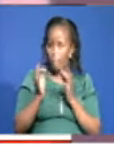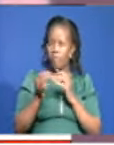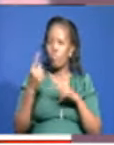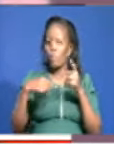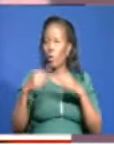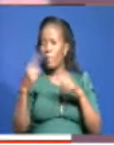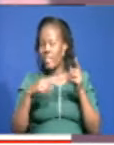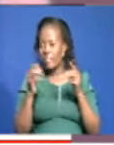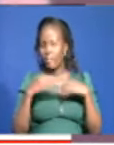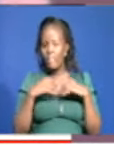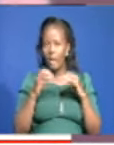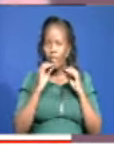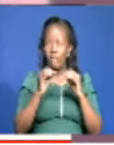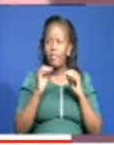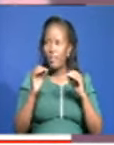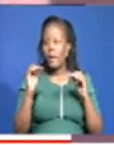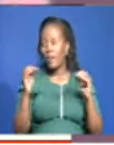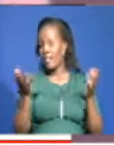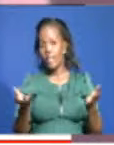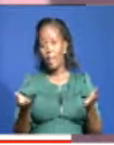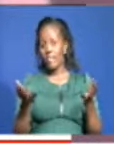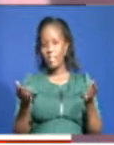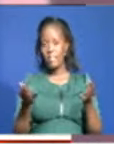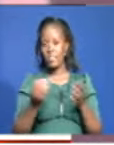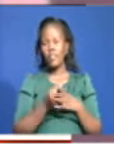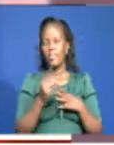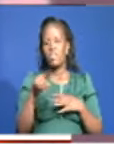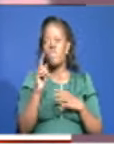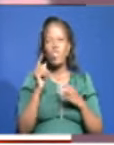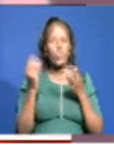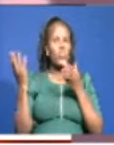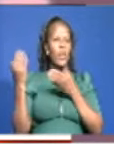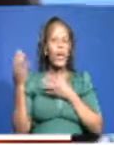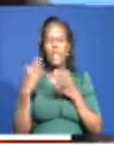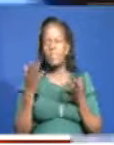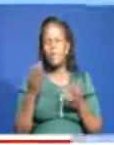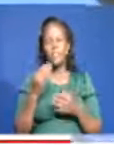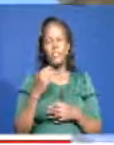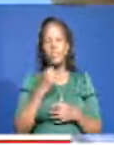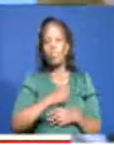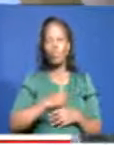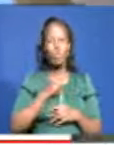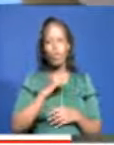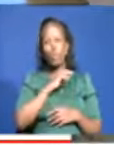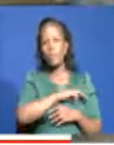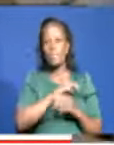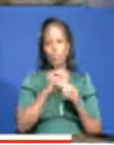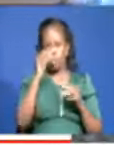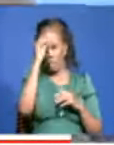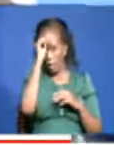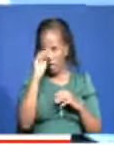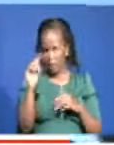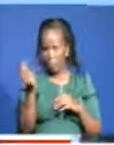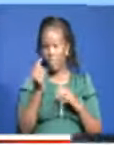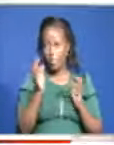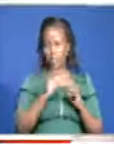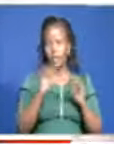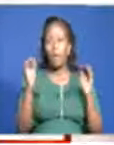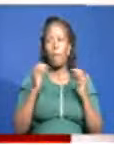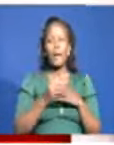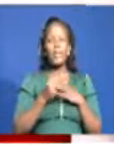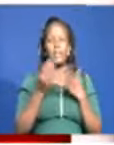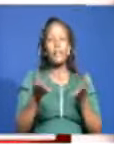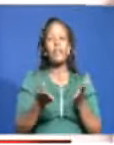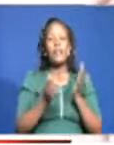If you are not competitive, don't expect mercy from the government of Kenya. Currently, maize production is expected to be 10